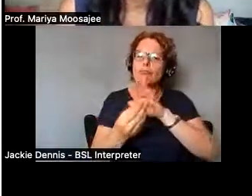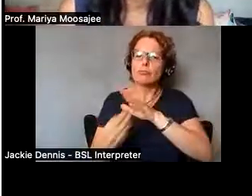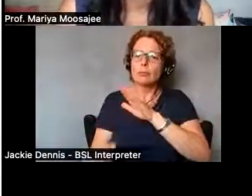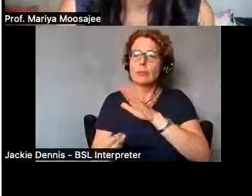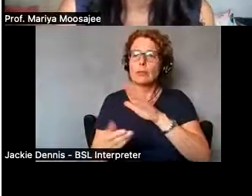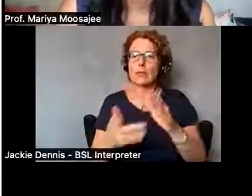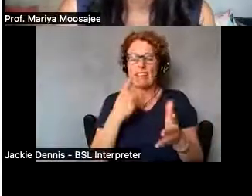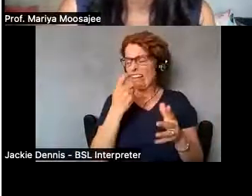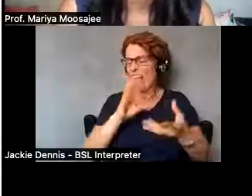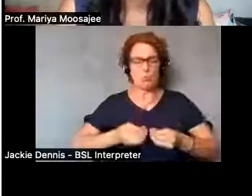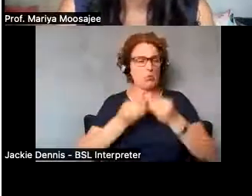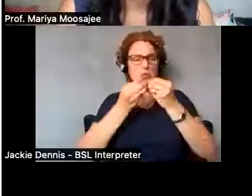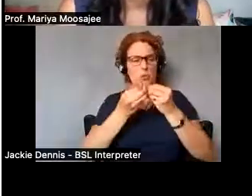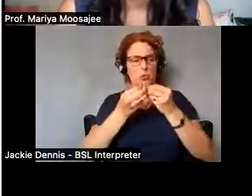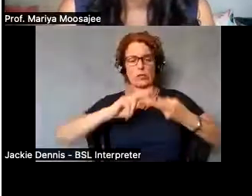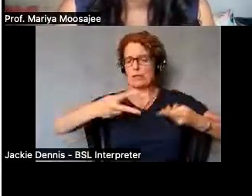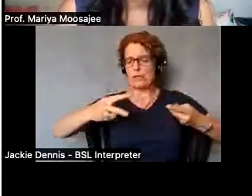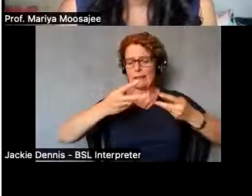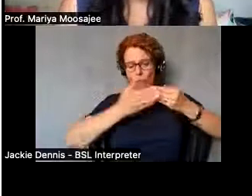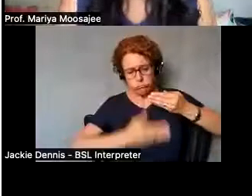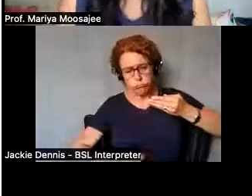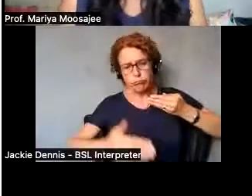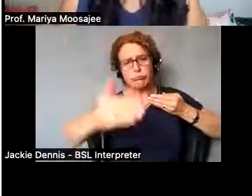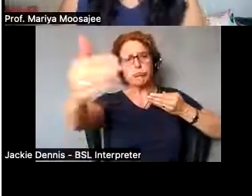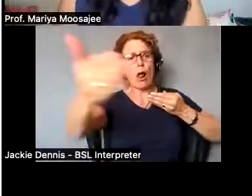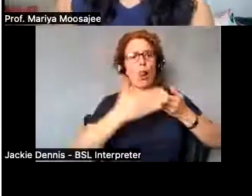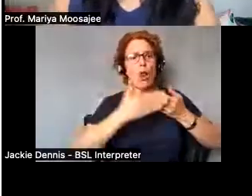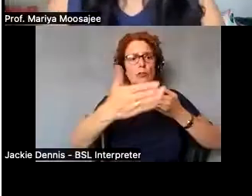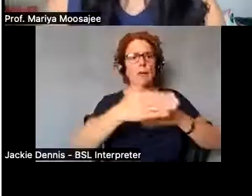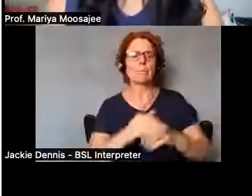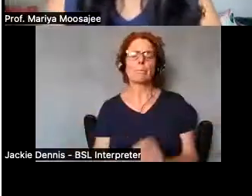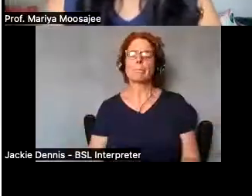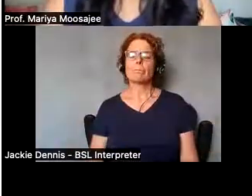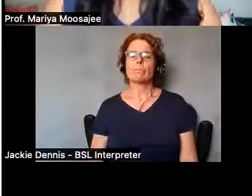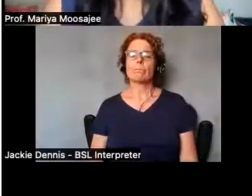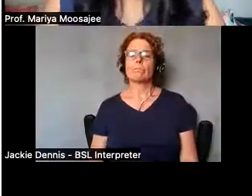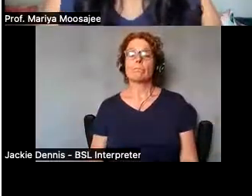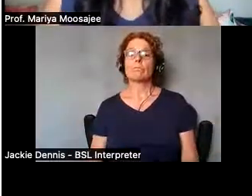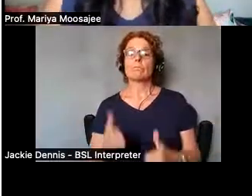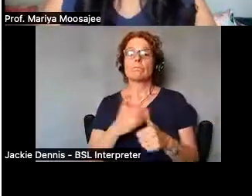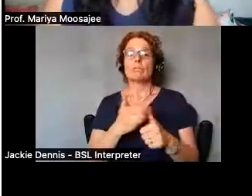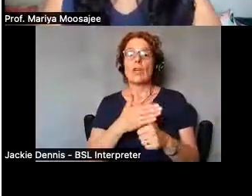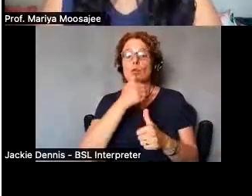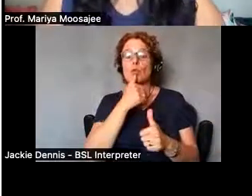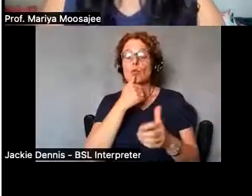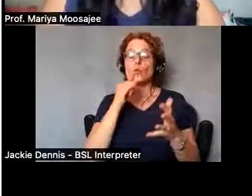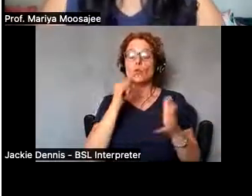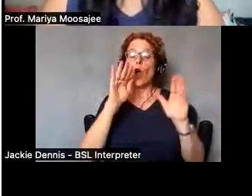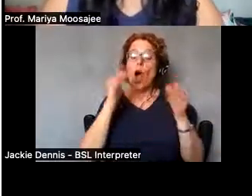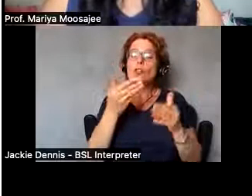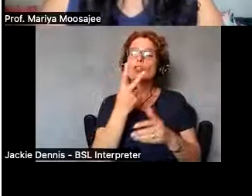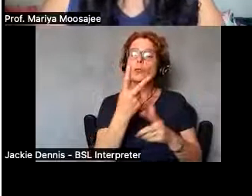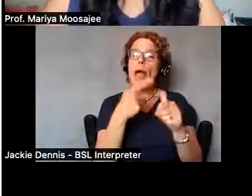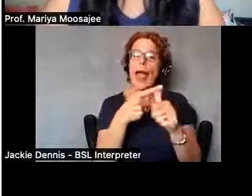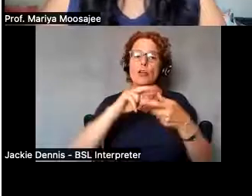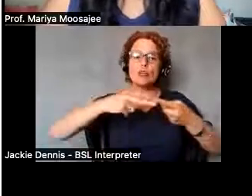the gene for long periods of time. So what we did initially is we took the USH2A gene, we had to